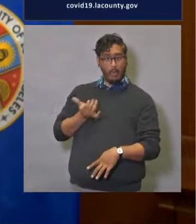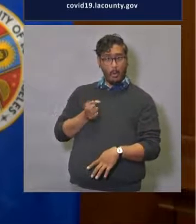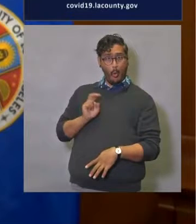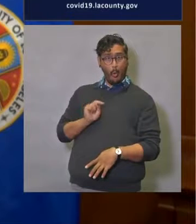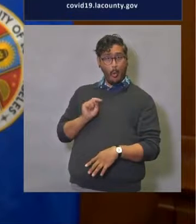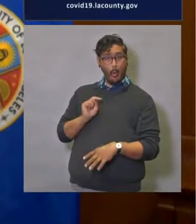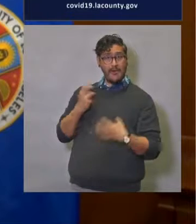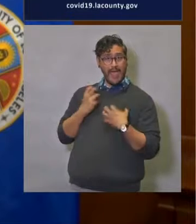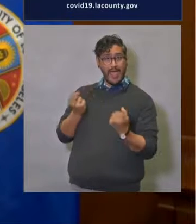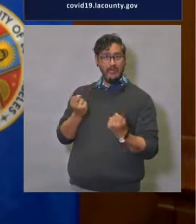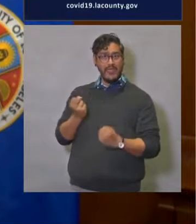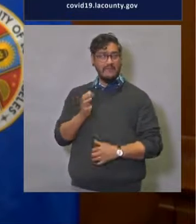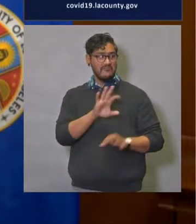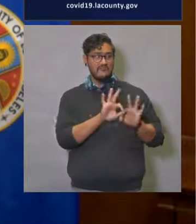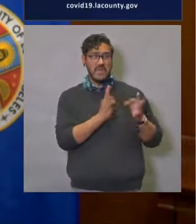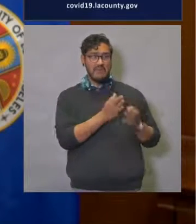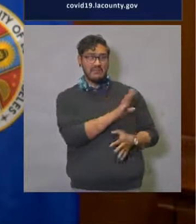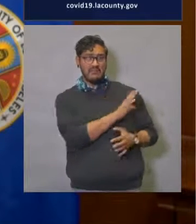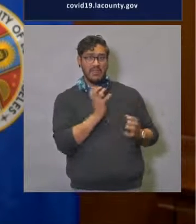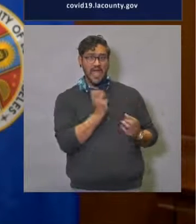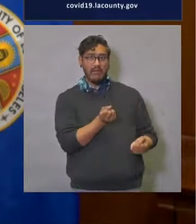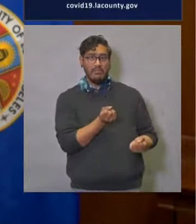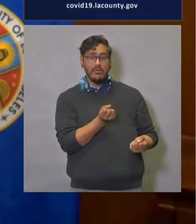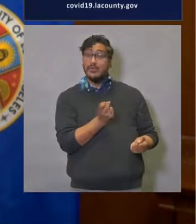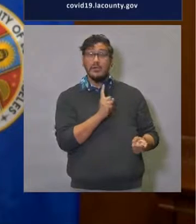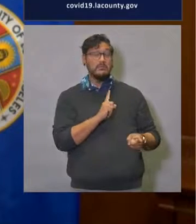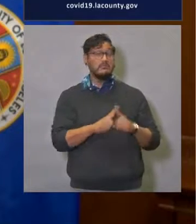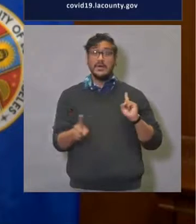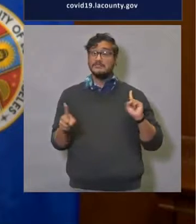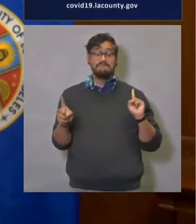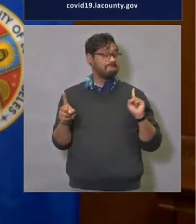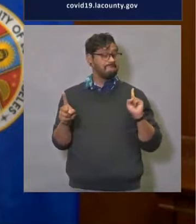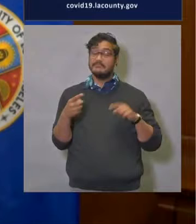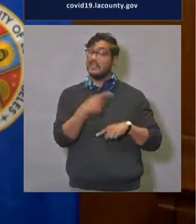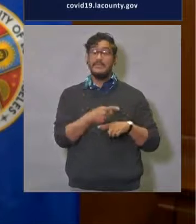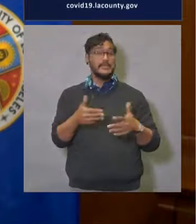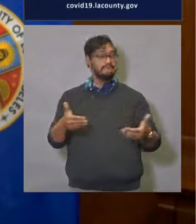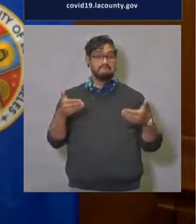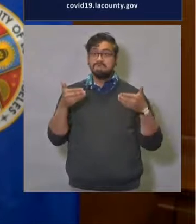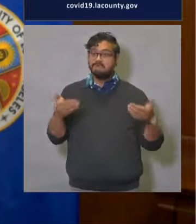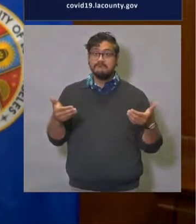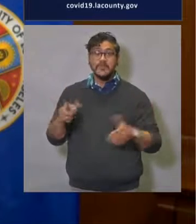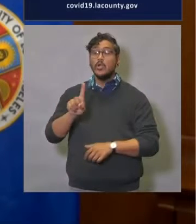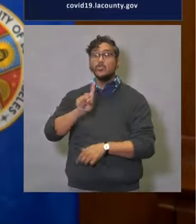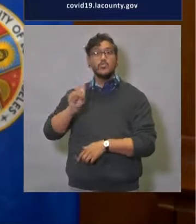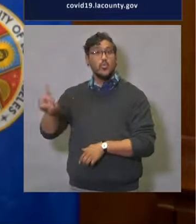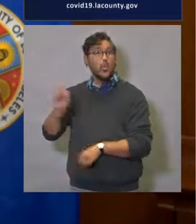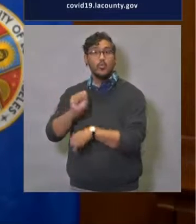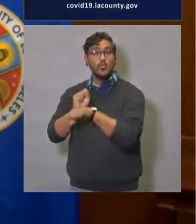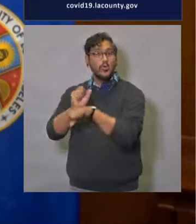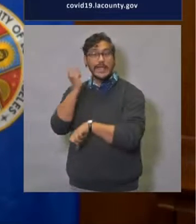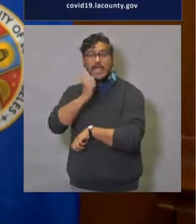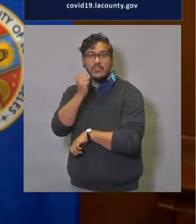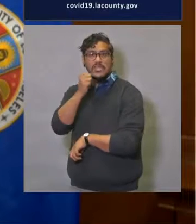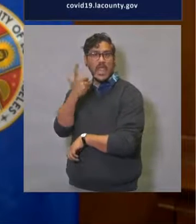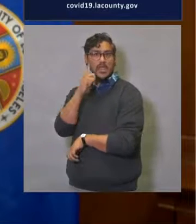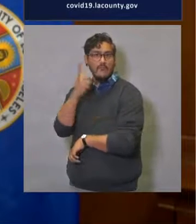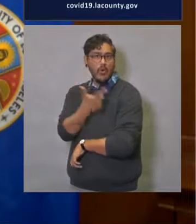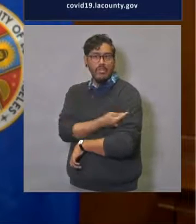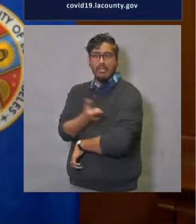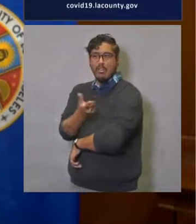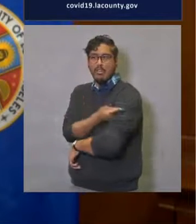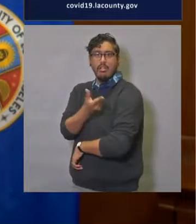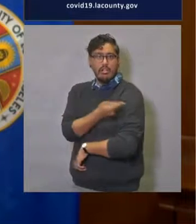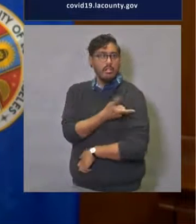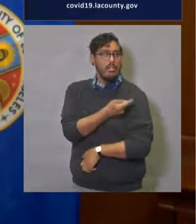that, now they are out in the community getting vaccine shots into the arms of our residents. And I want to give a special